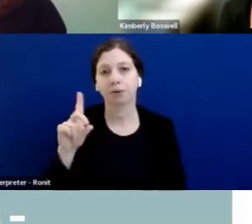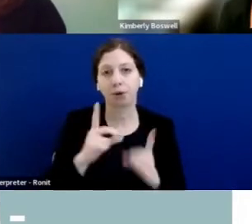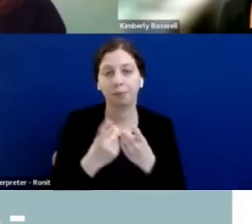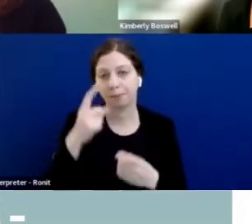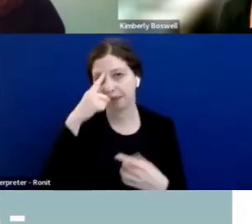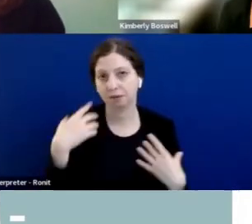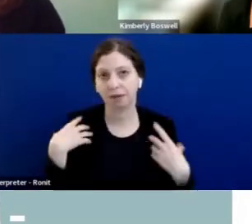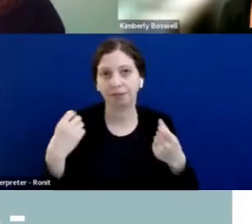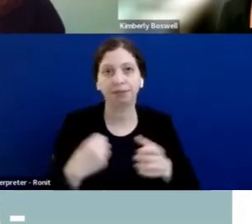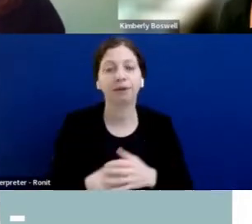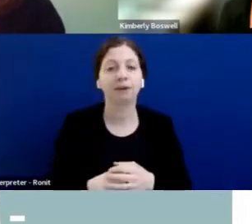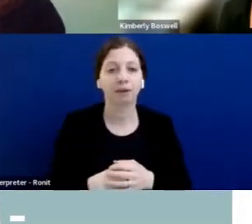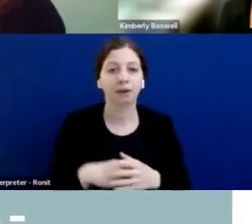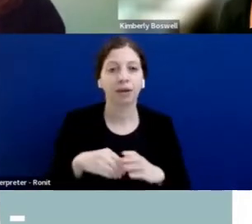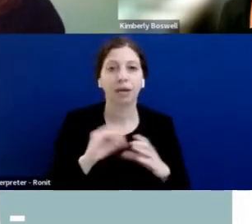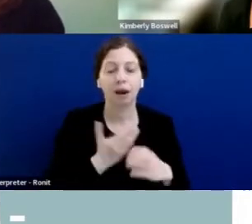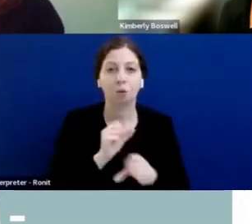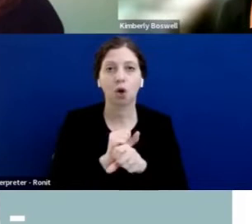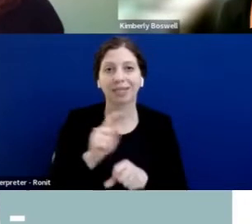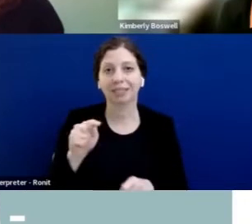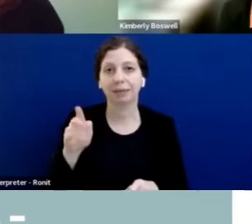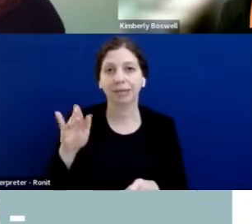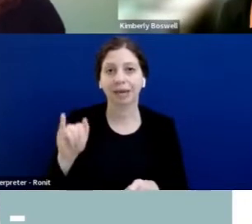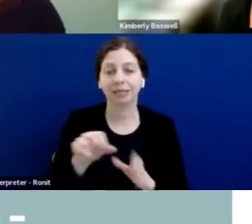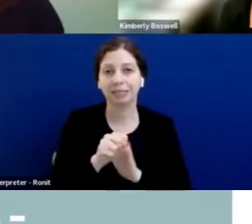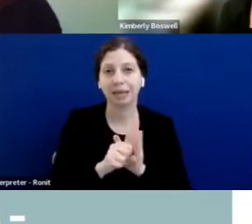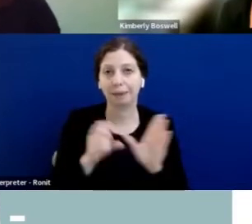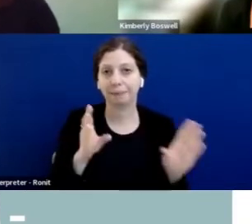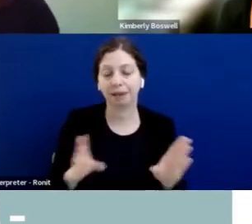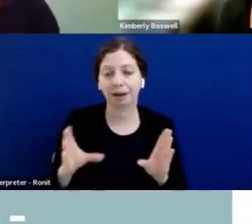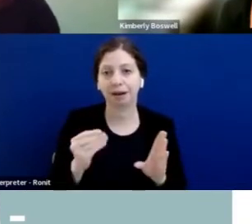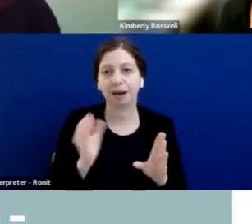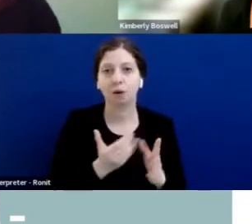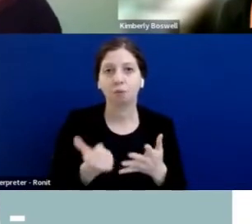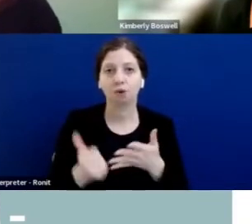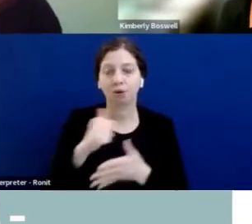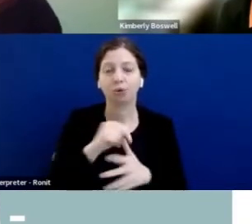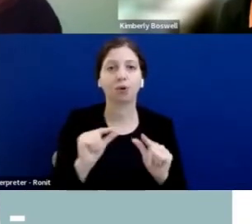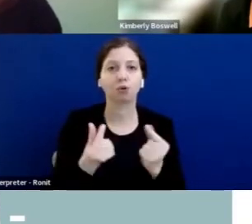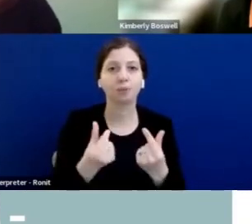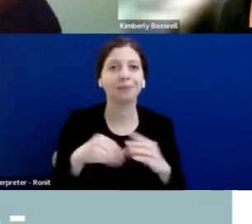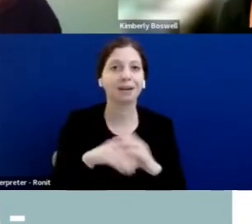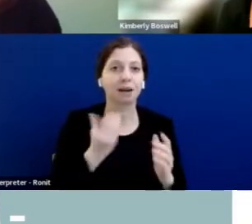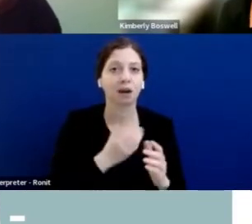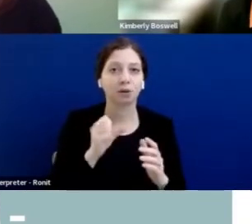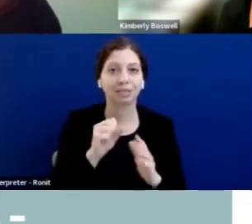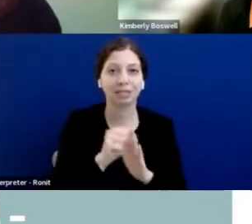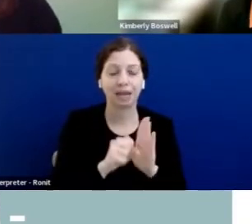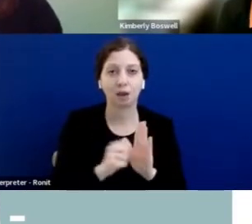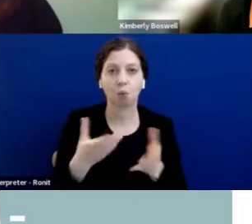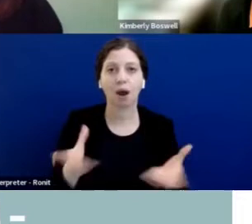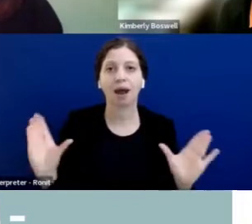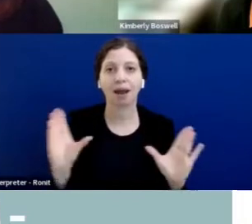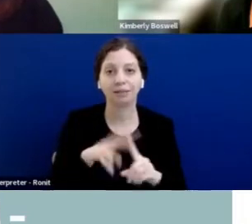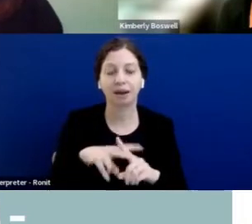Health in our working TBI state plan and our priority groups in our statewide task force. The